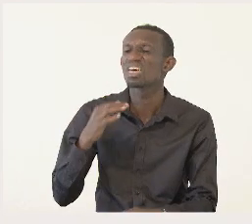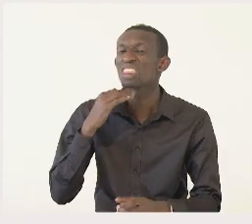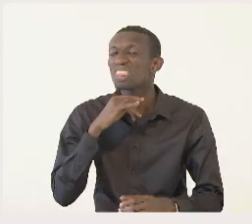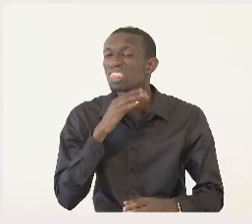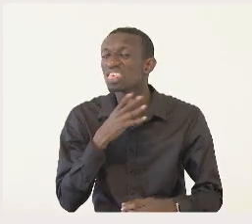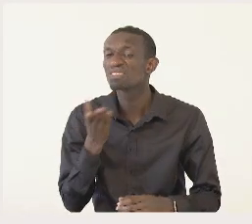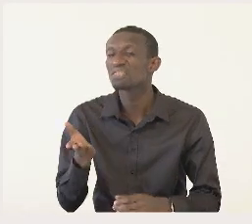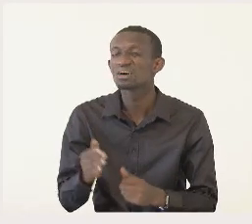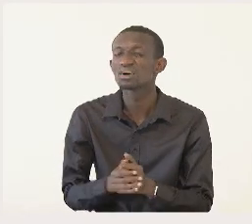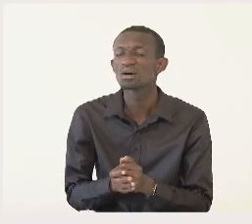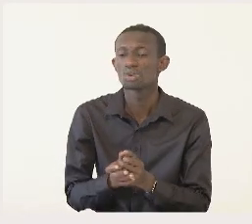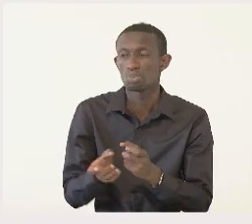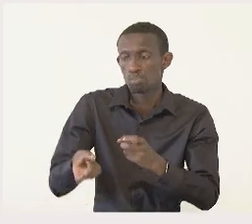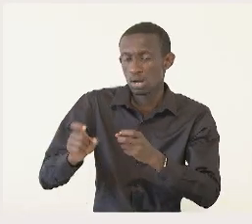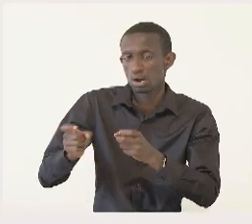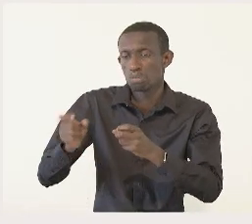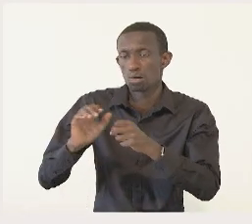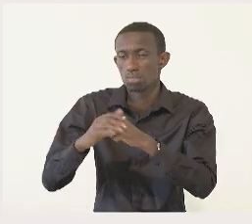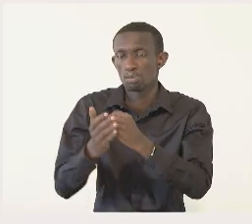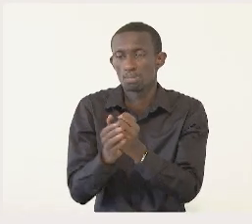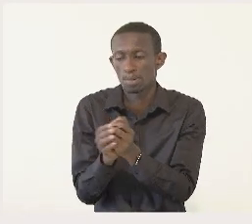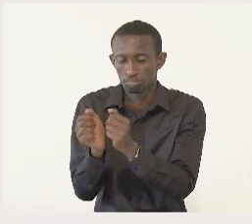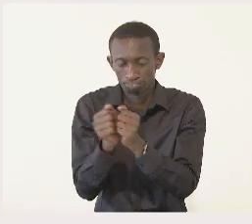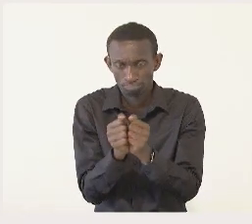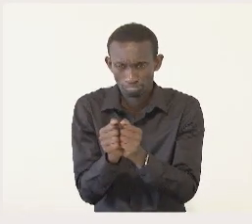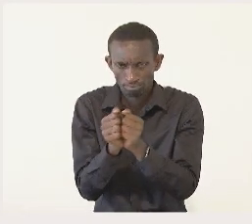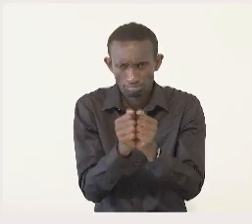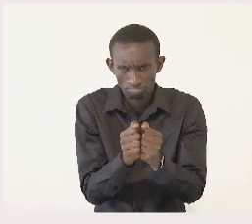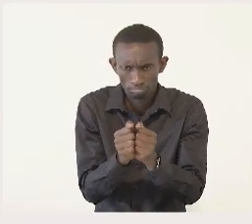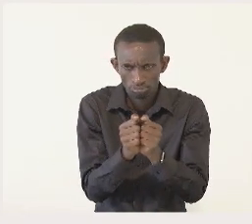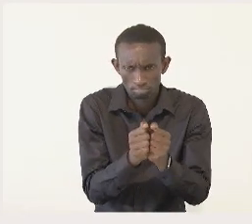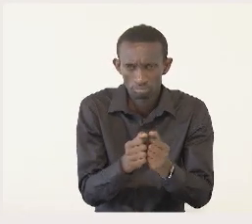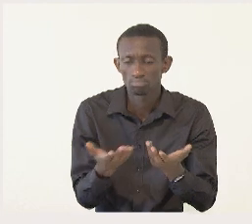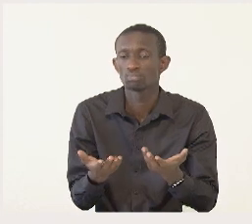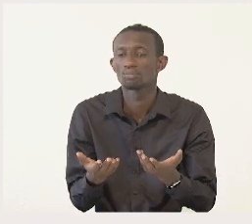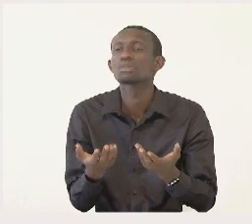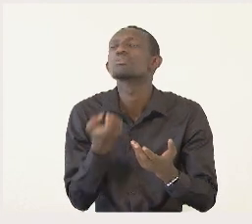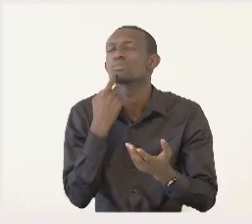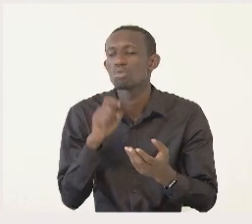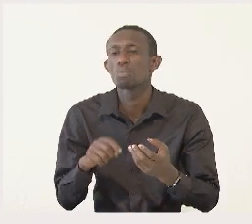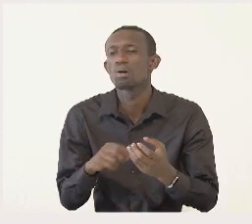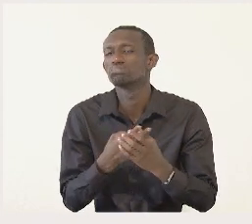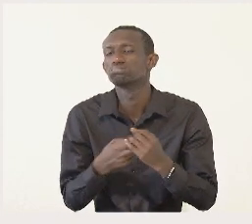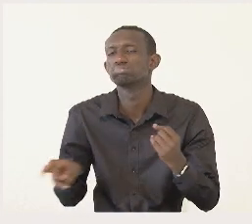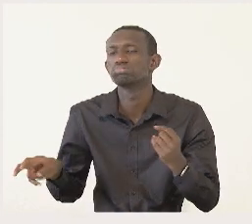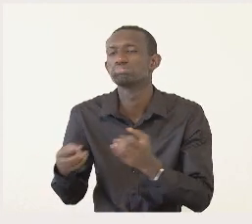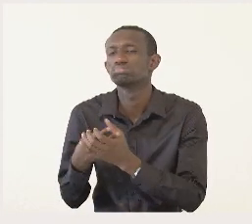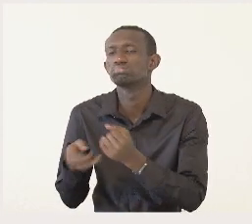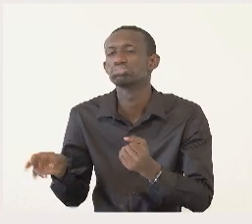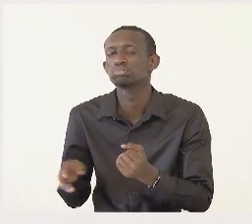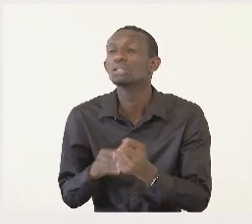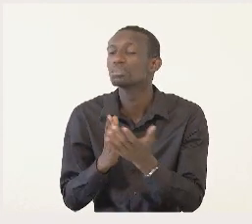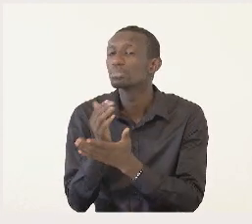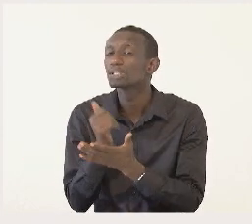it accumulates, if it comes to be in excess in our body, it has to be eliminated, all right? Because they